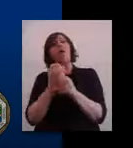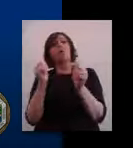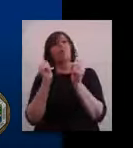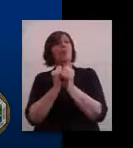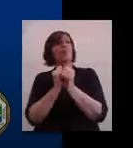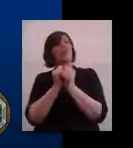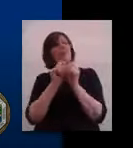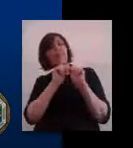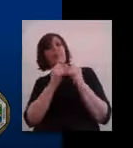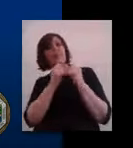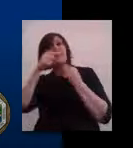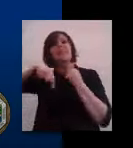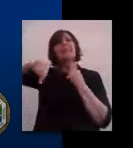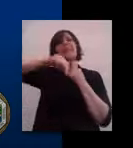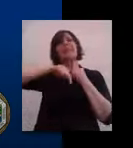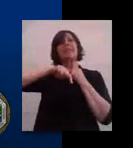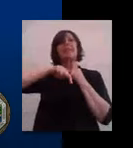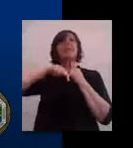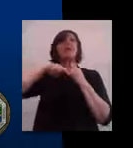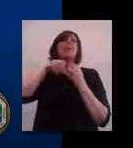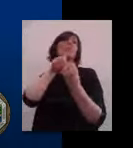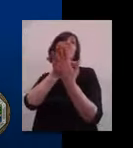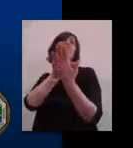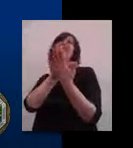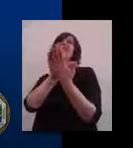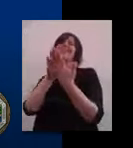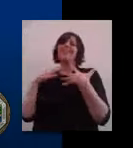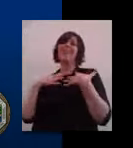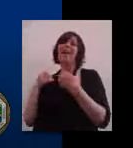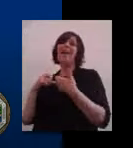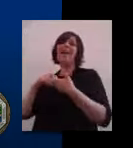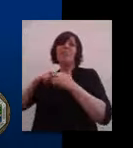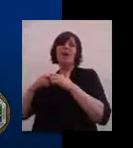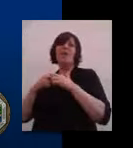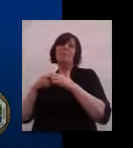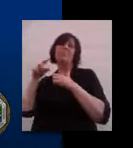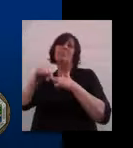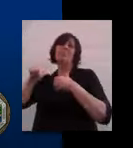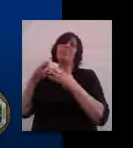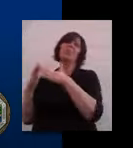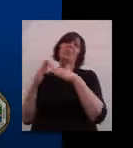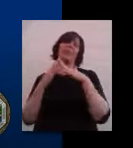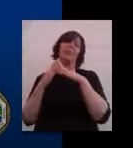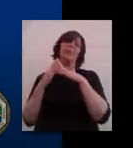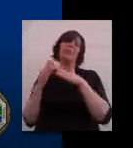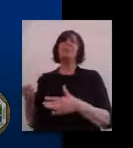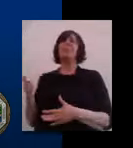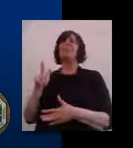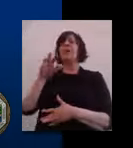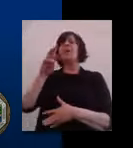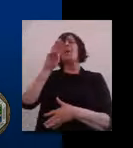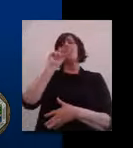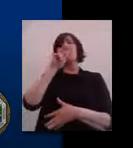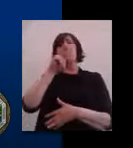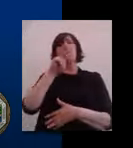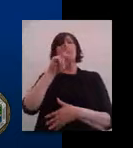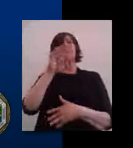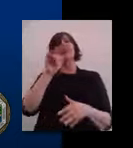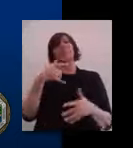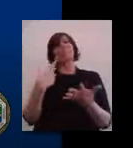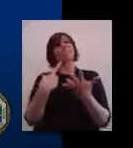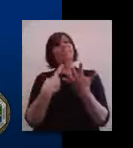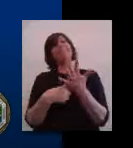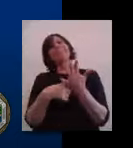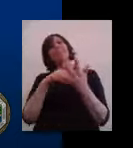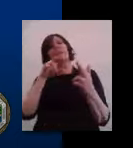disparities. So I'm going to turn it over to Mark to talk about Erie County versus other counties' morbidity in COVID-19.